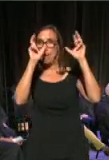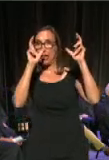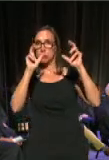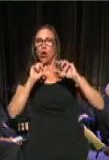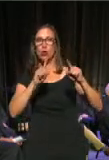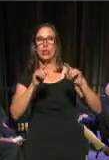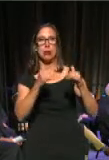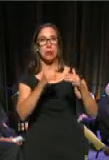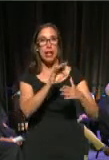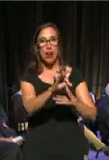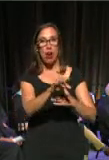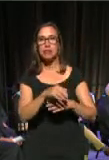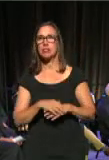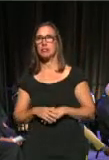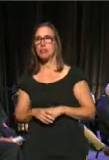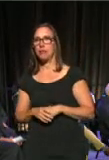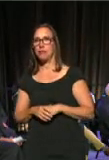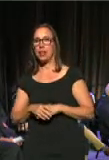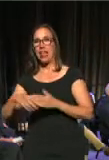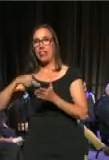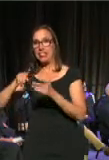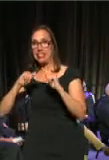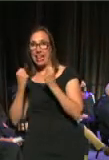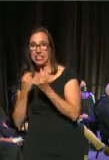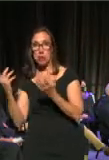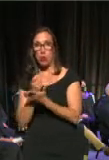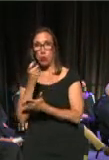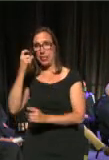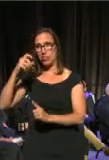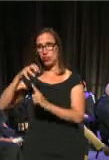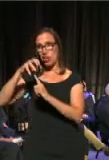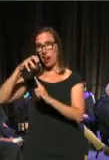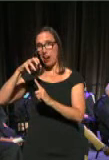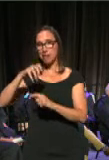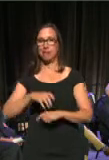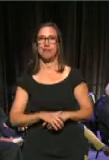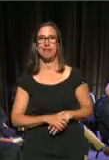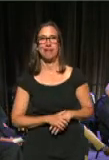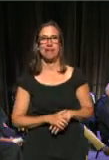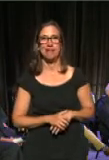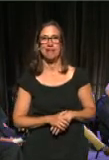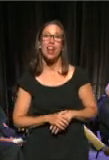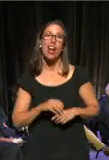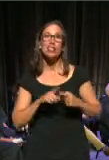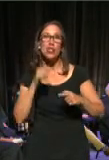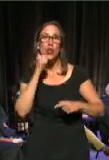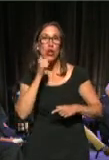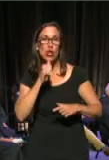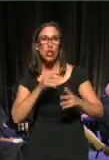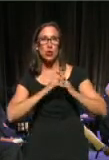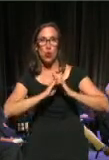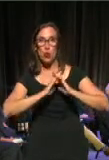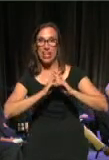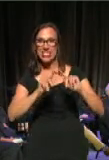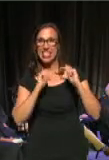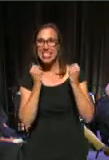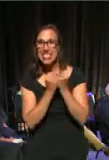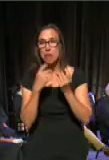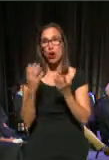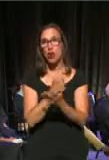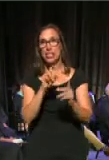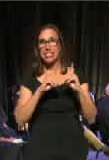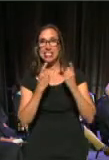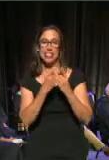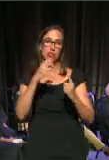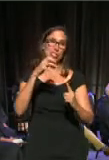it to playoffs, to Flair's winning grand champion, to the girls' wrestling team earning